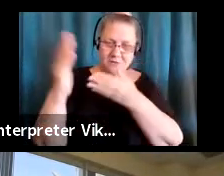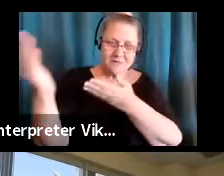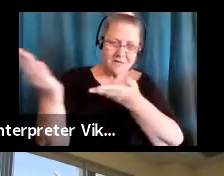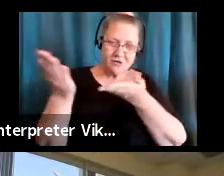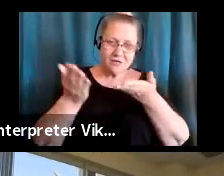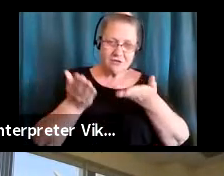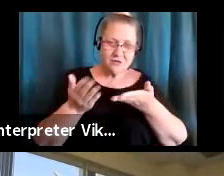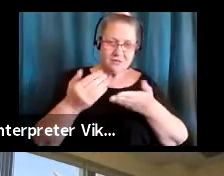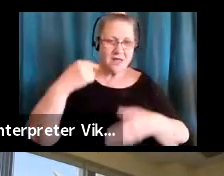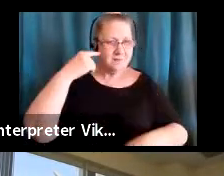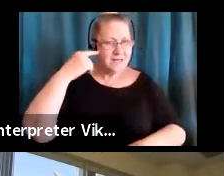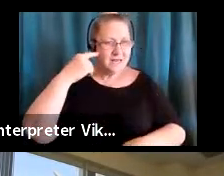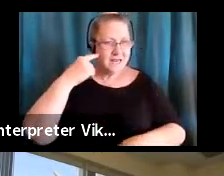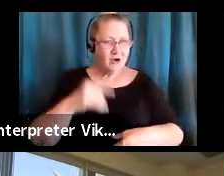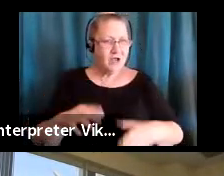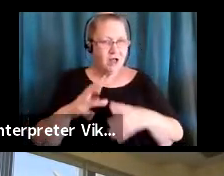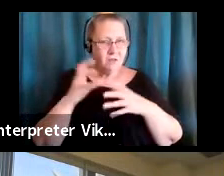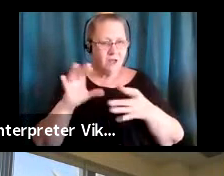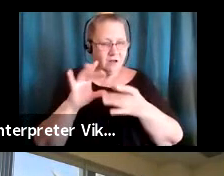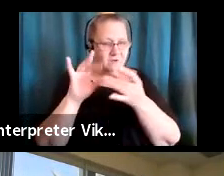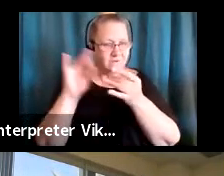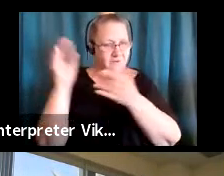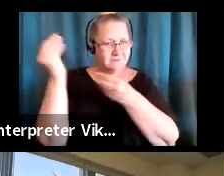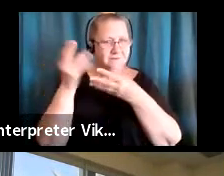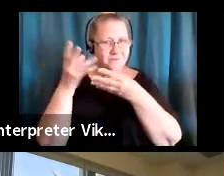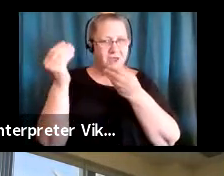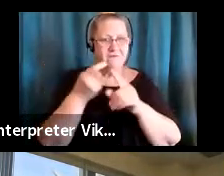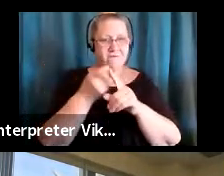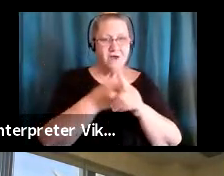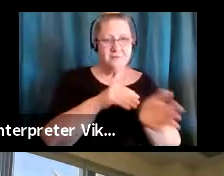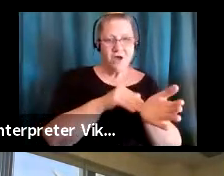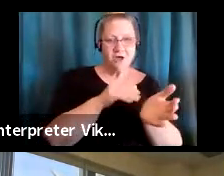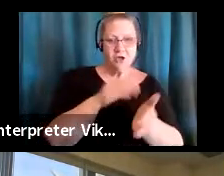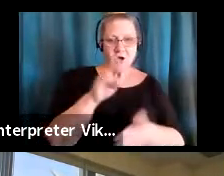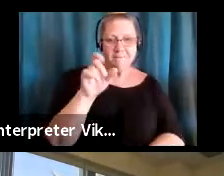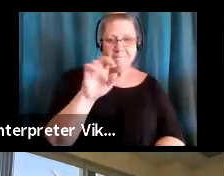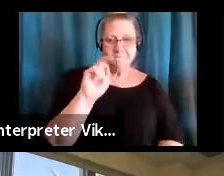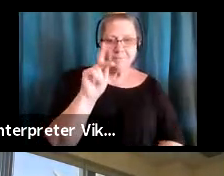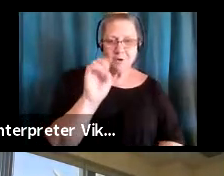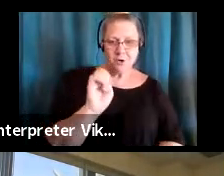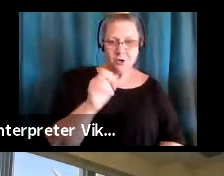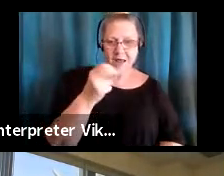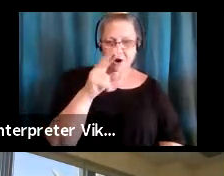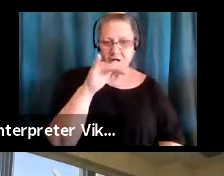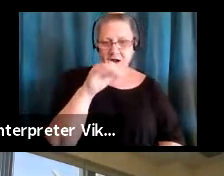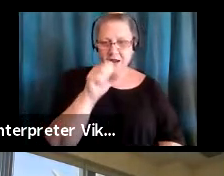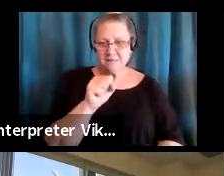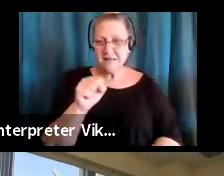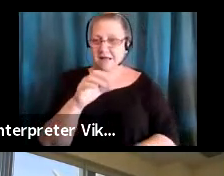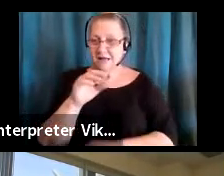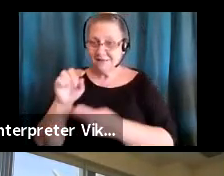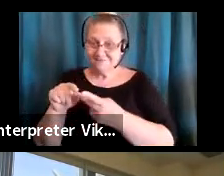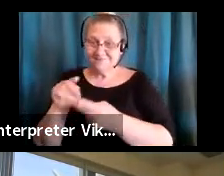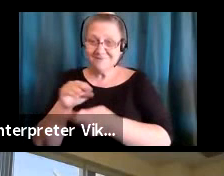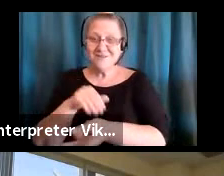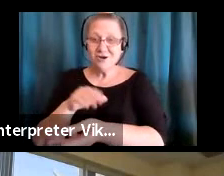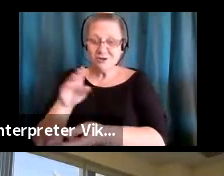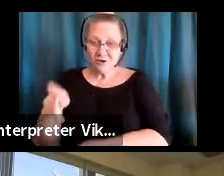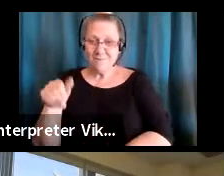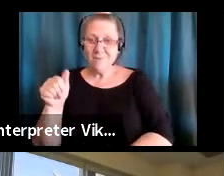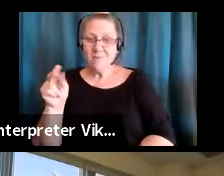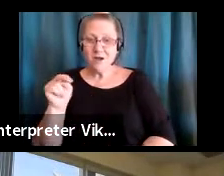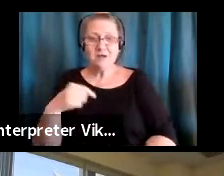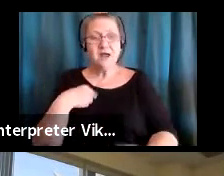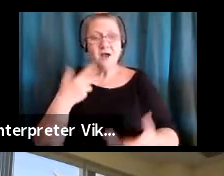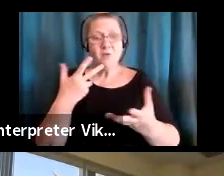and of course, Dr. Pan on our efforts. So I just wanted to talk to you a little bit about some of the strategies that we've